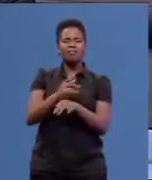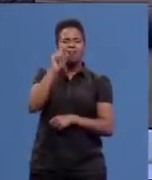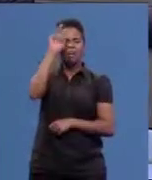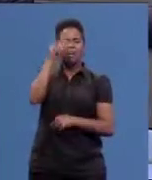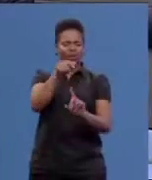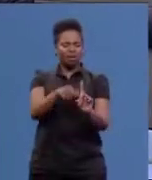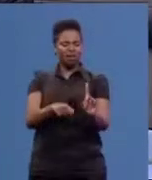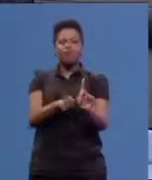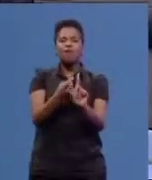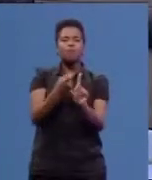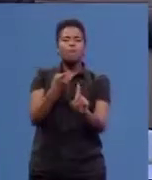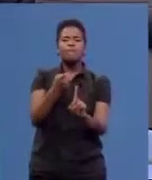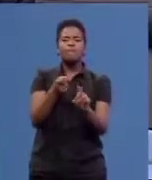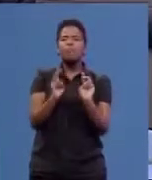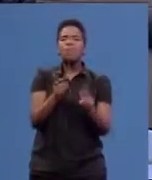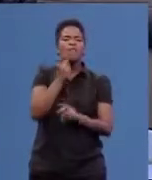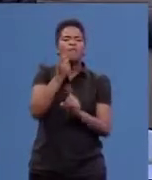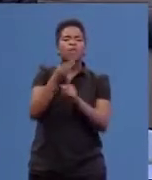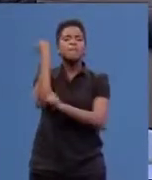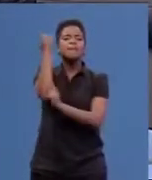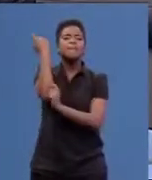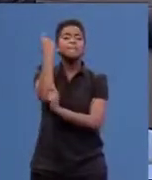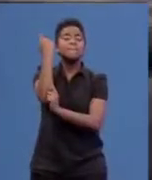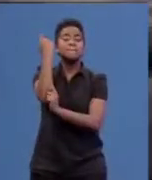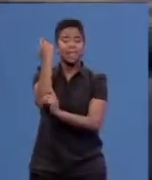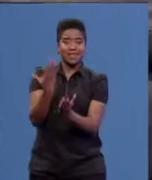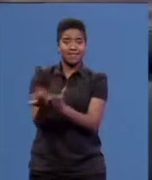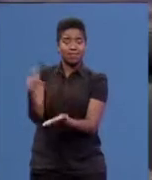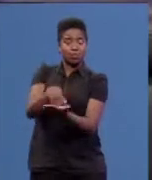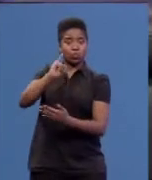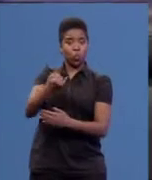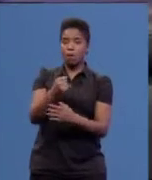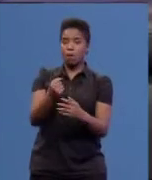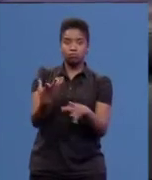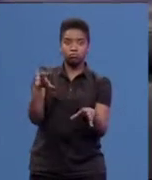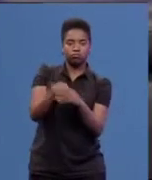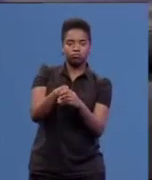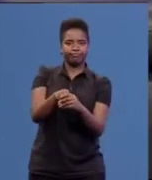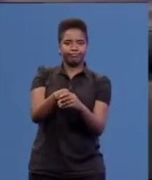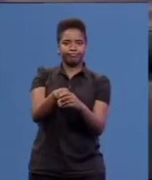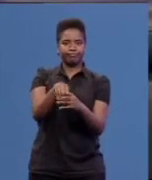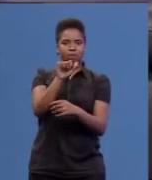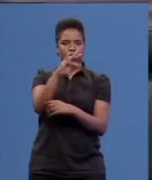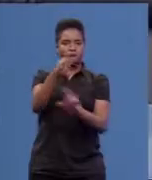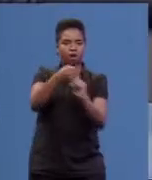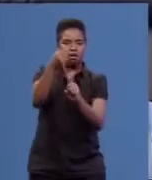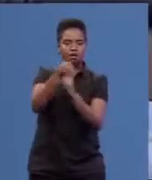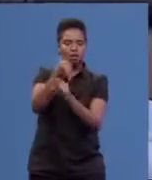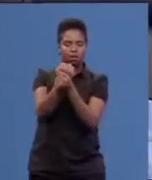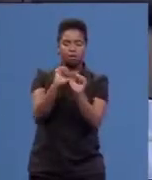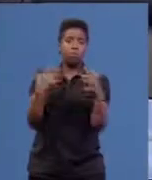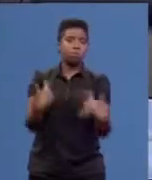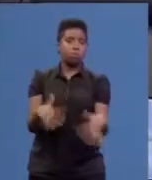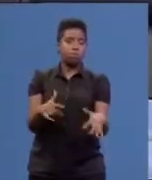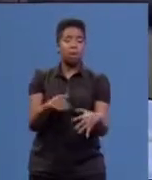man from Ezlalini, who became part of a big collective movement that actually fought apartheid. We have to